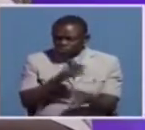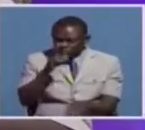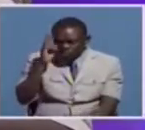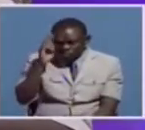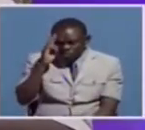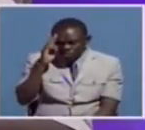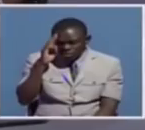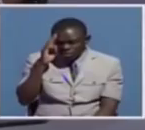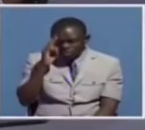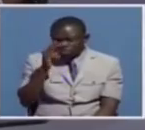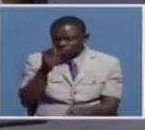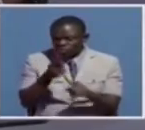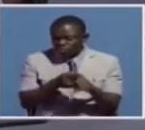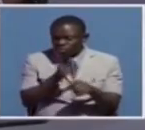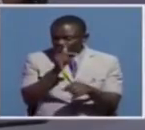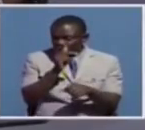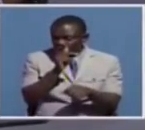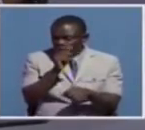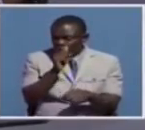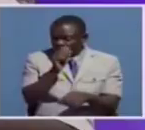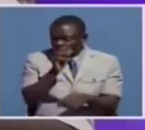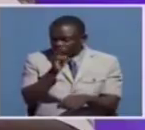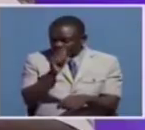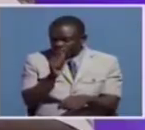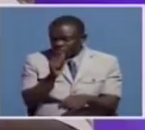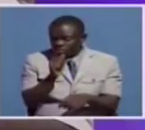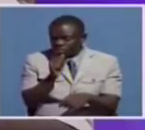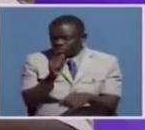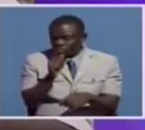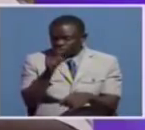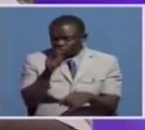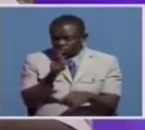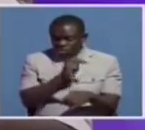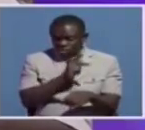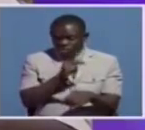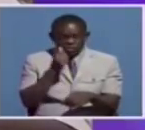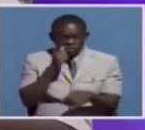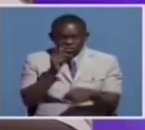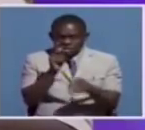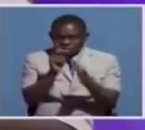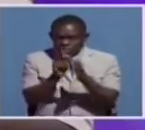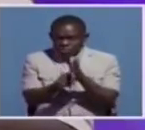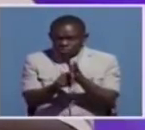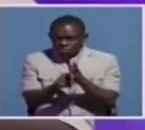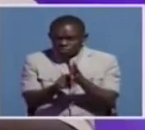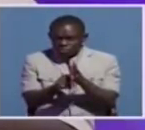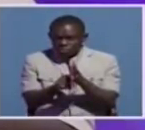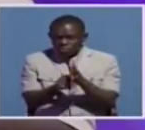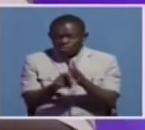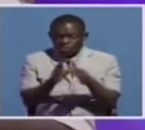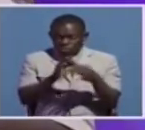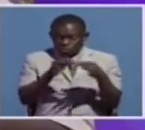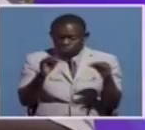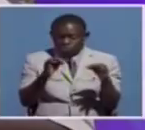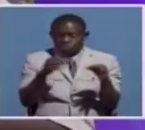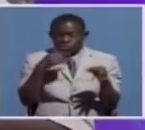That's in Kamanga compound. And the story came and said, they came and told us, no, your son has been involved in a